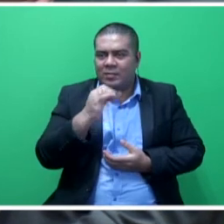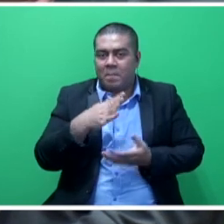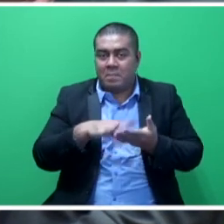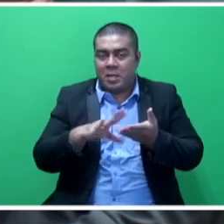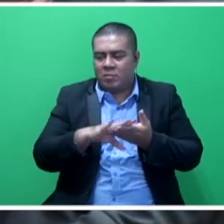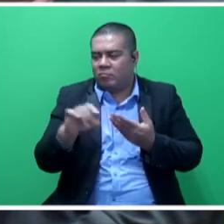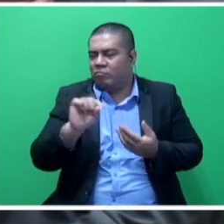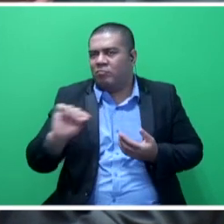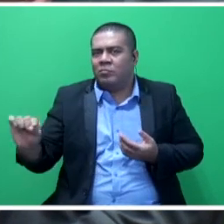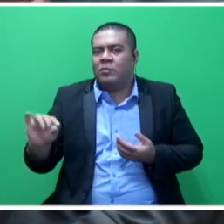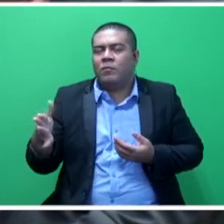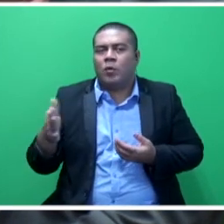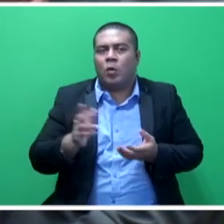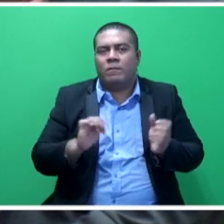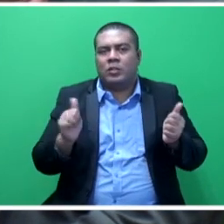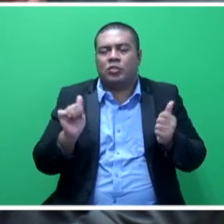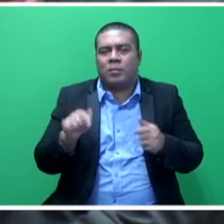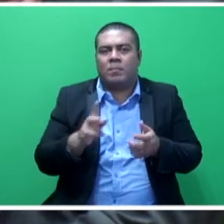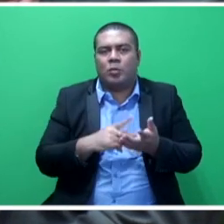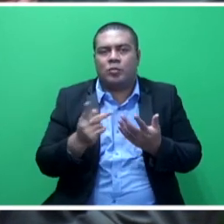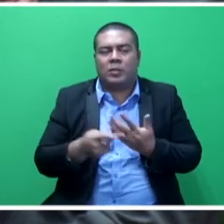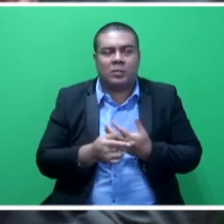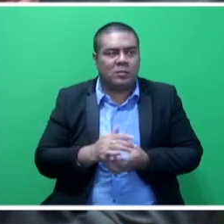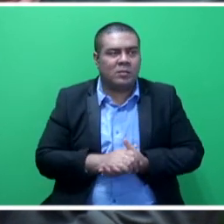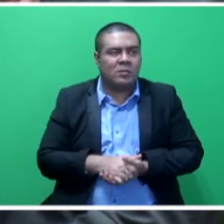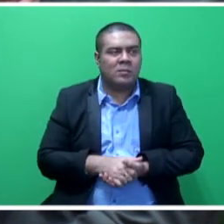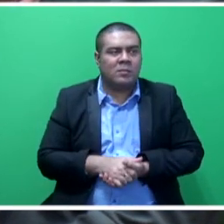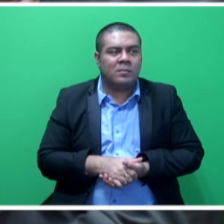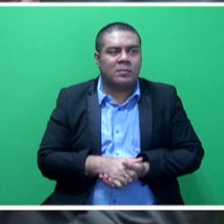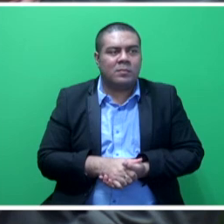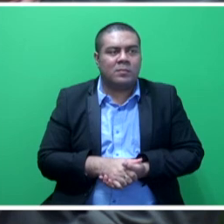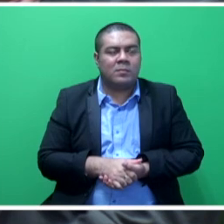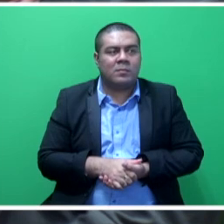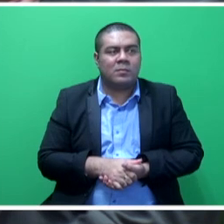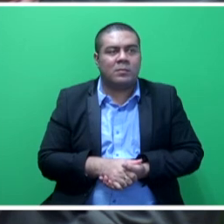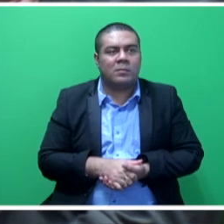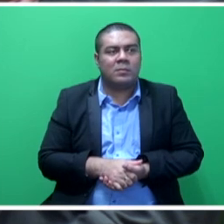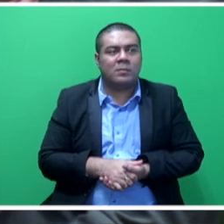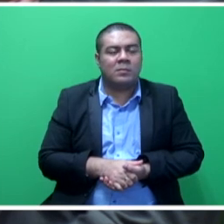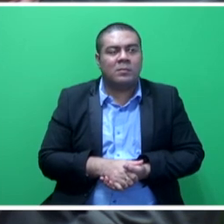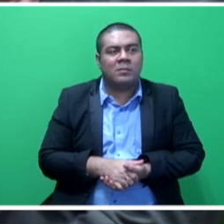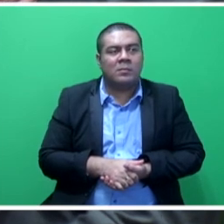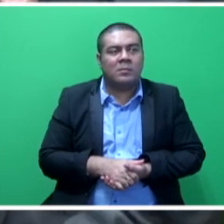Mr. Speaker, sir, the Local Government Act review, as mentioned earlier on in the Parliament,